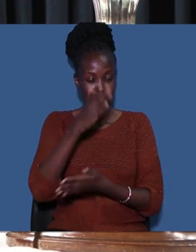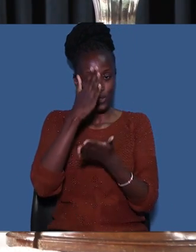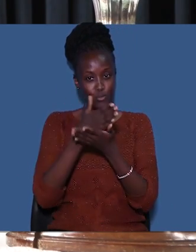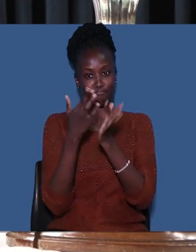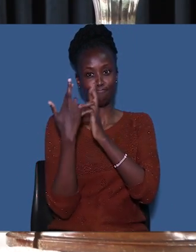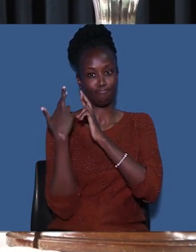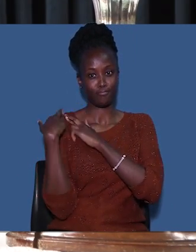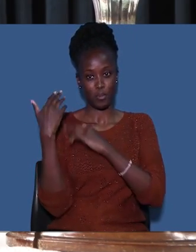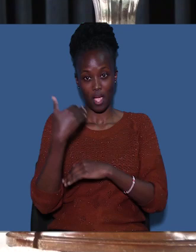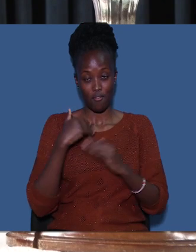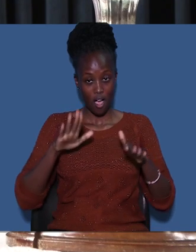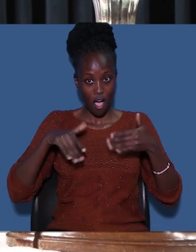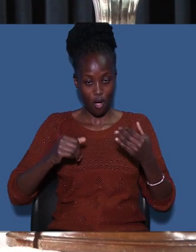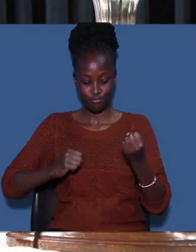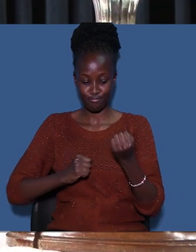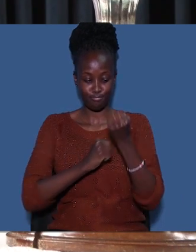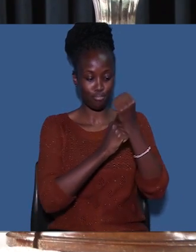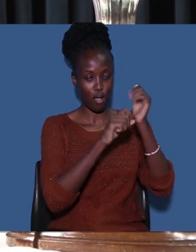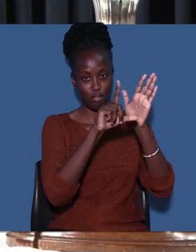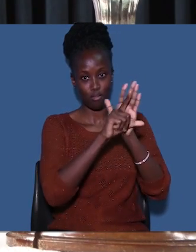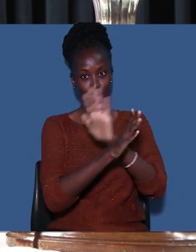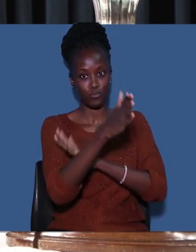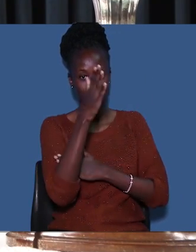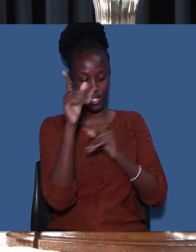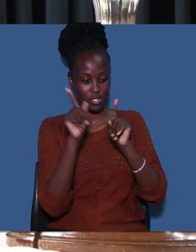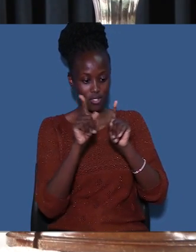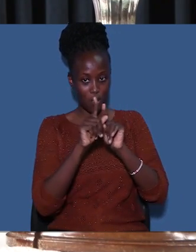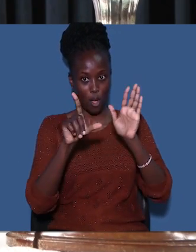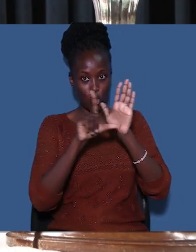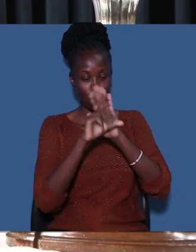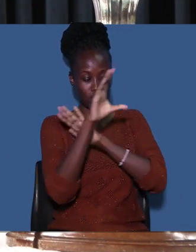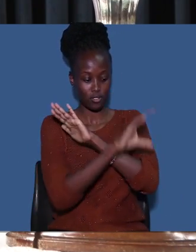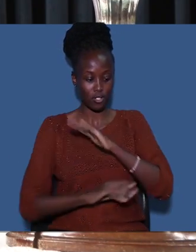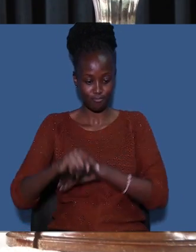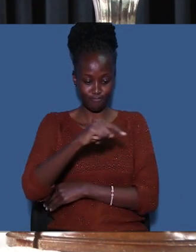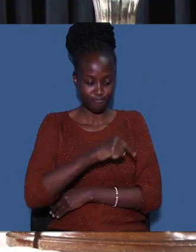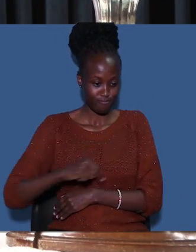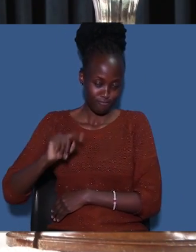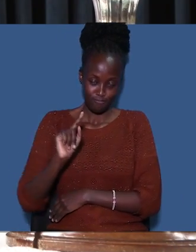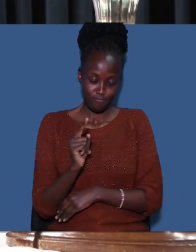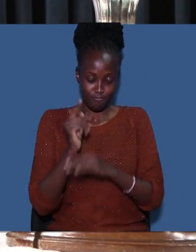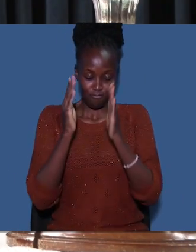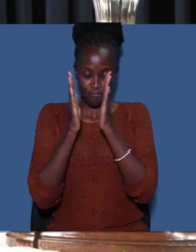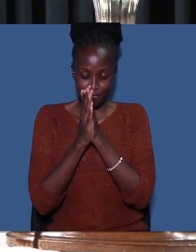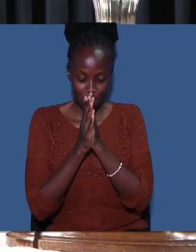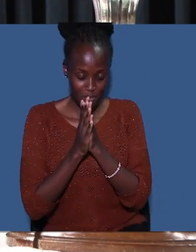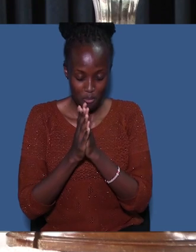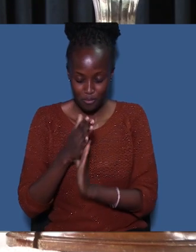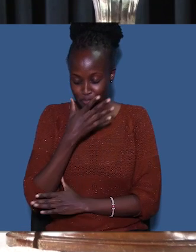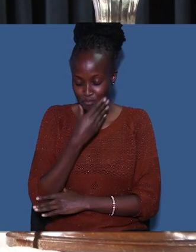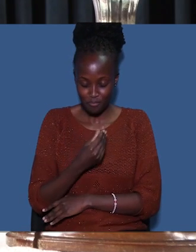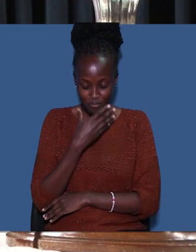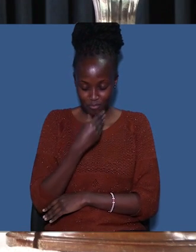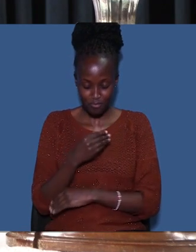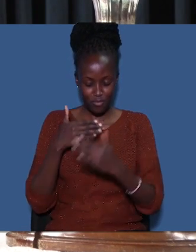responsible in upholding the law of God and those of our beloved country. Let us pray. Father, thank you so much